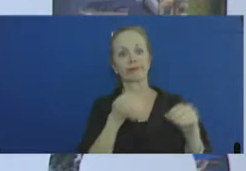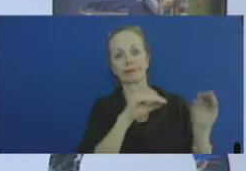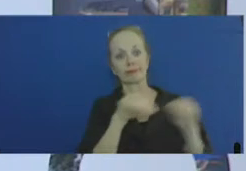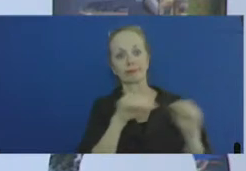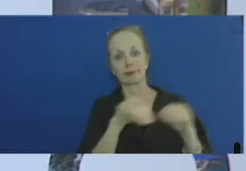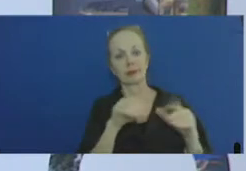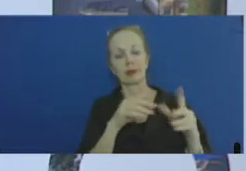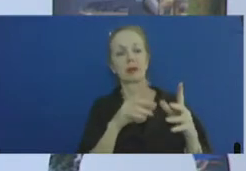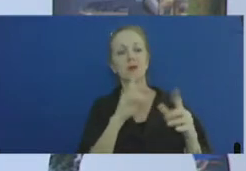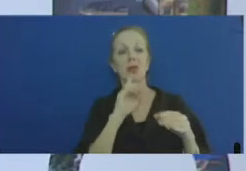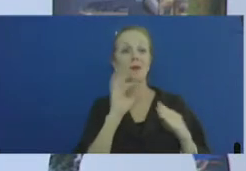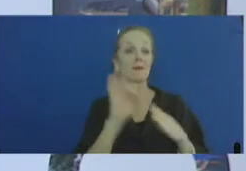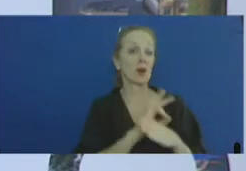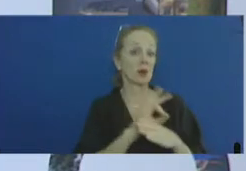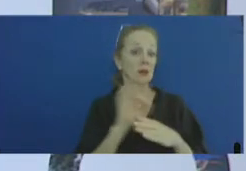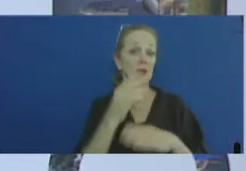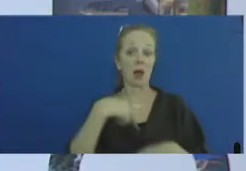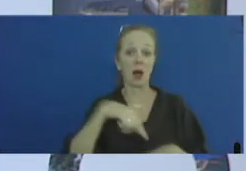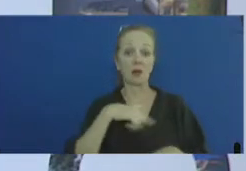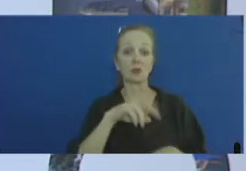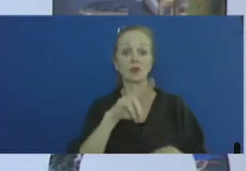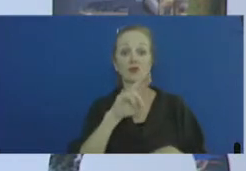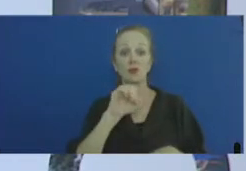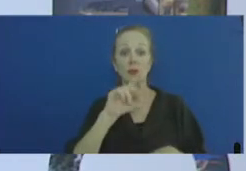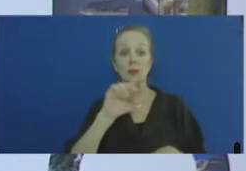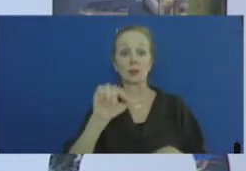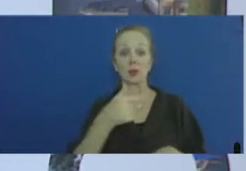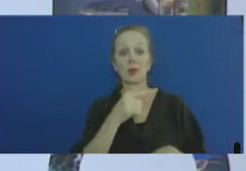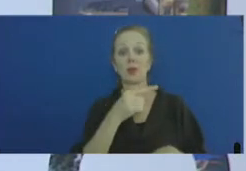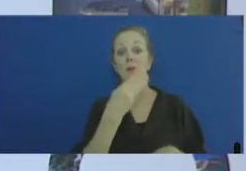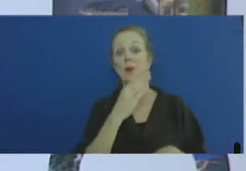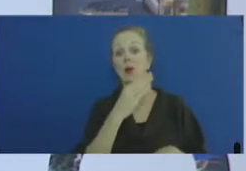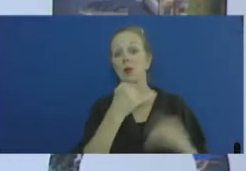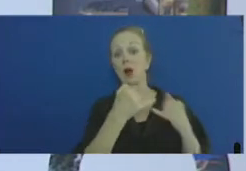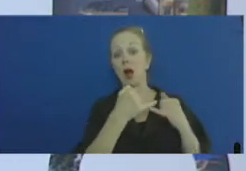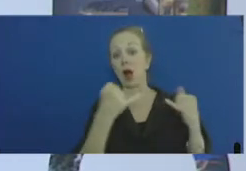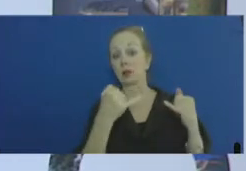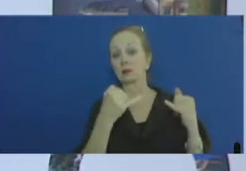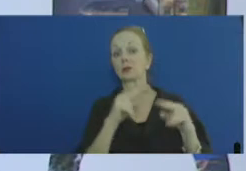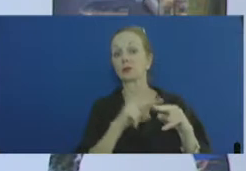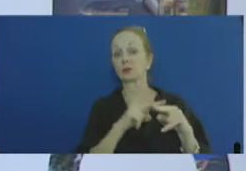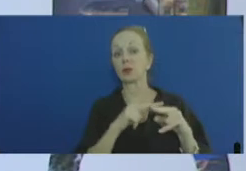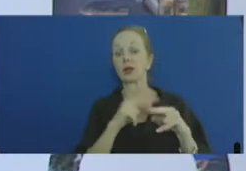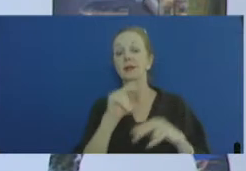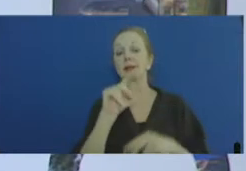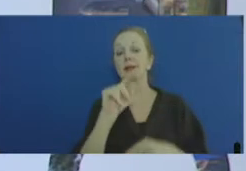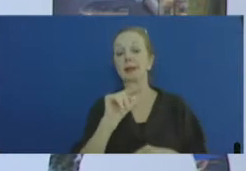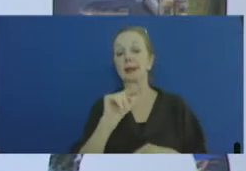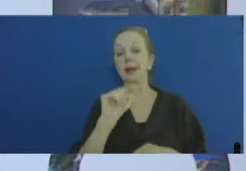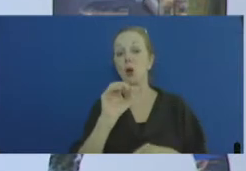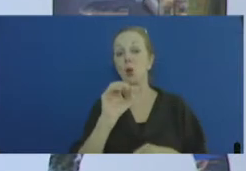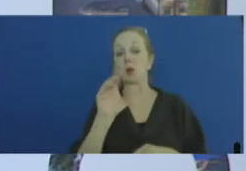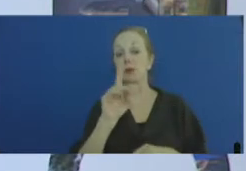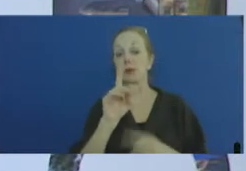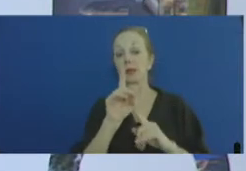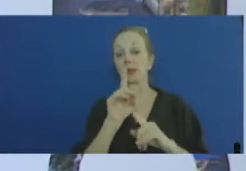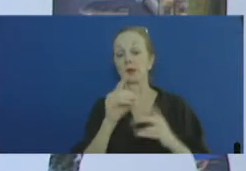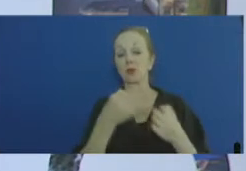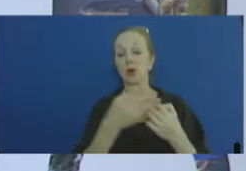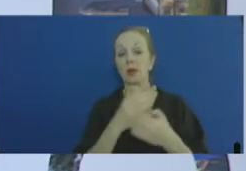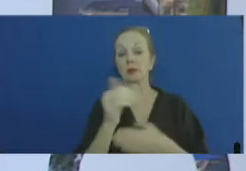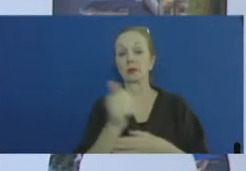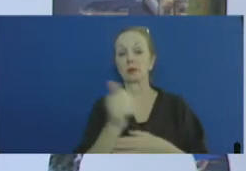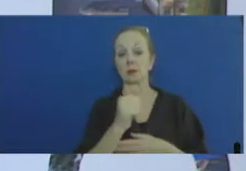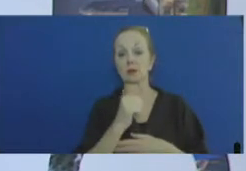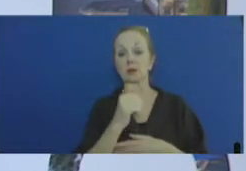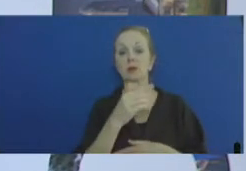Certainly a function of us rezoning the Blue Line and having TOD by right and having that transportation